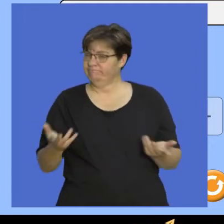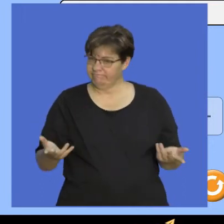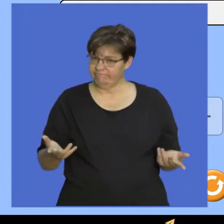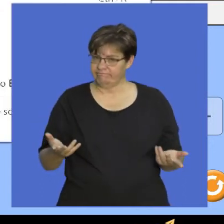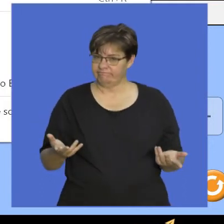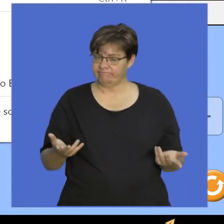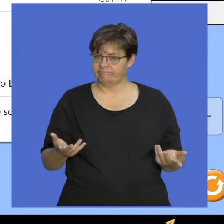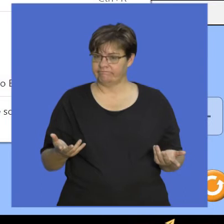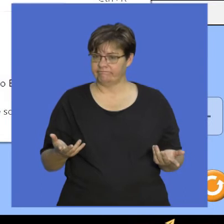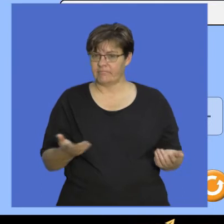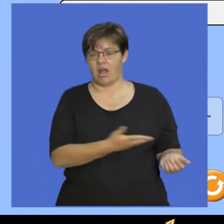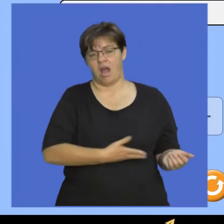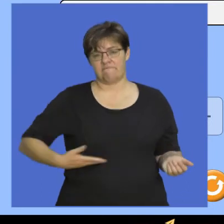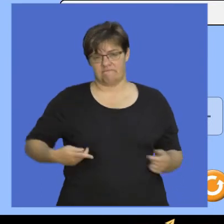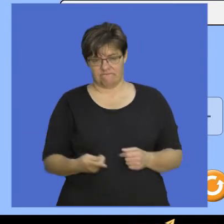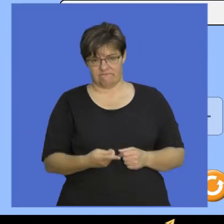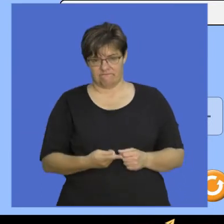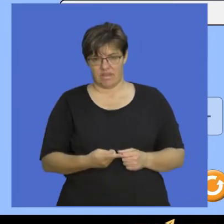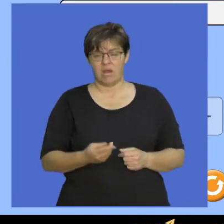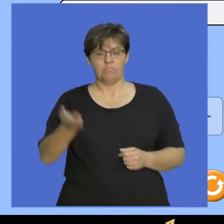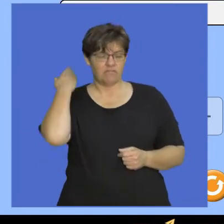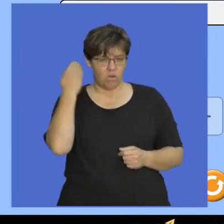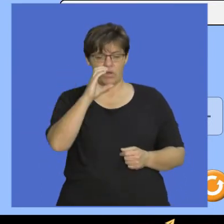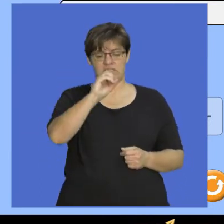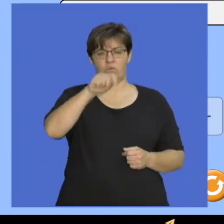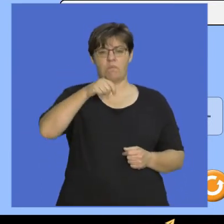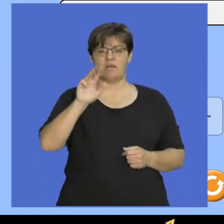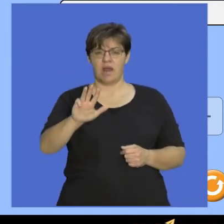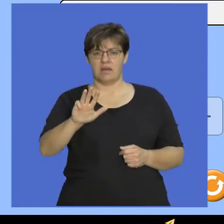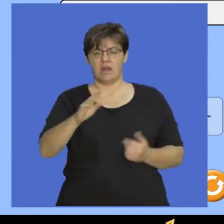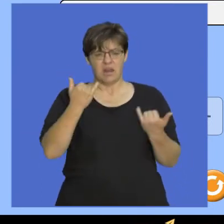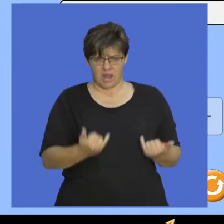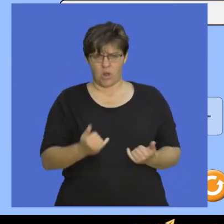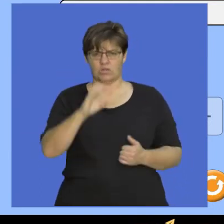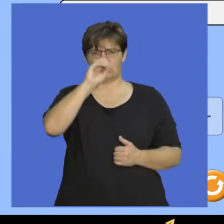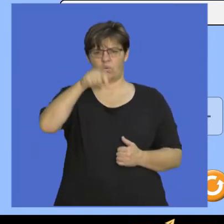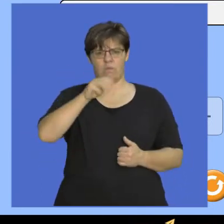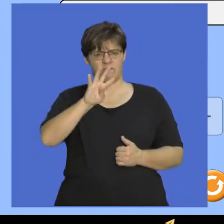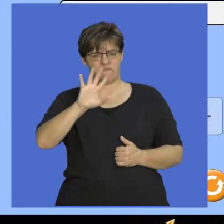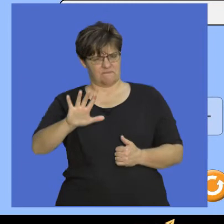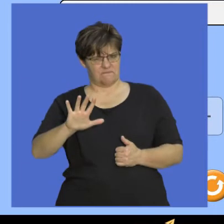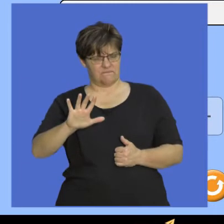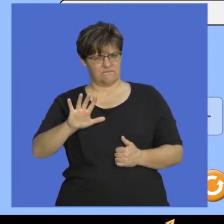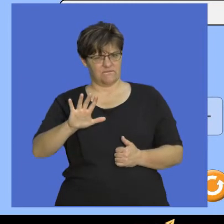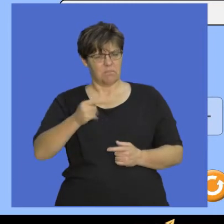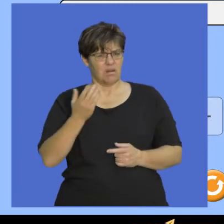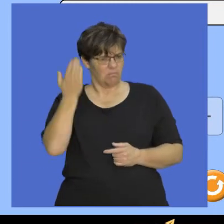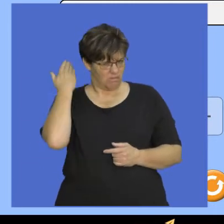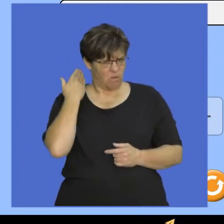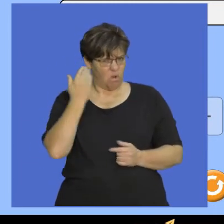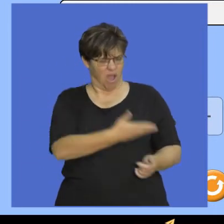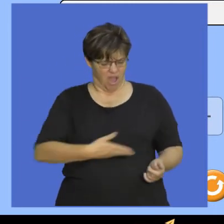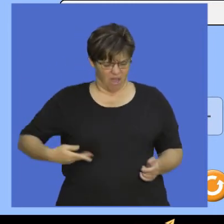ammeter has actually been halved. It was 0.9, now it's 0.45, which is